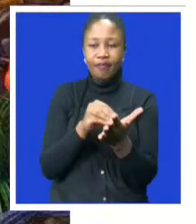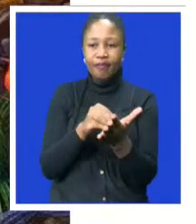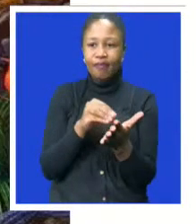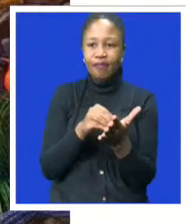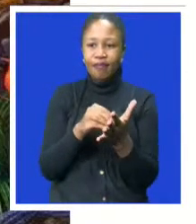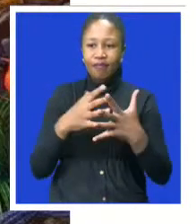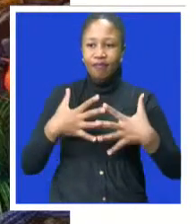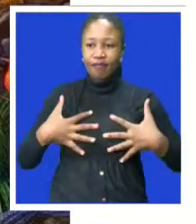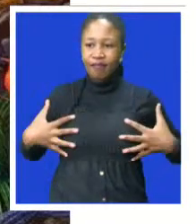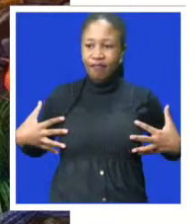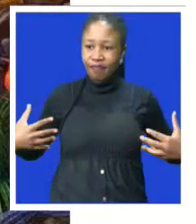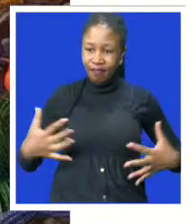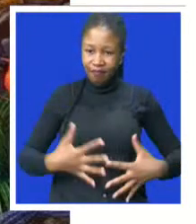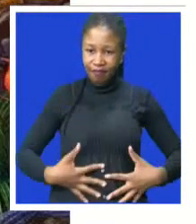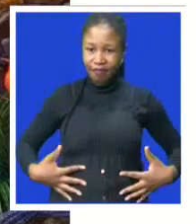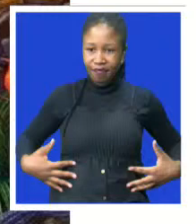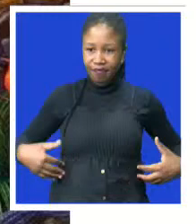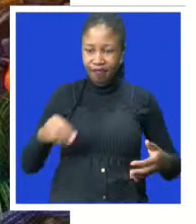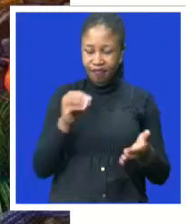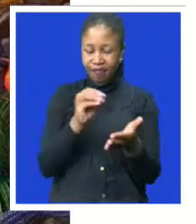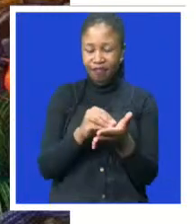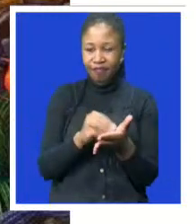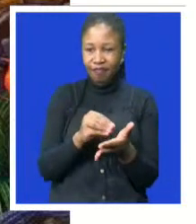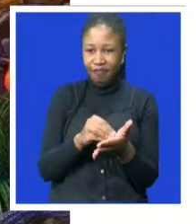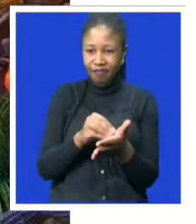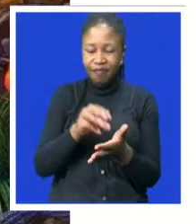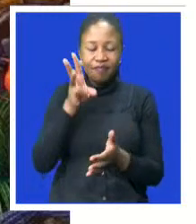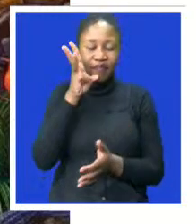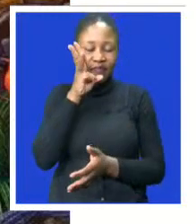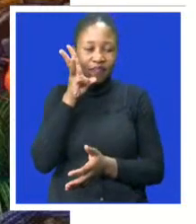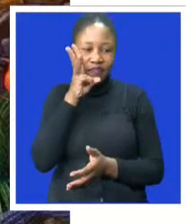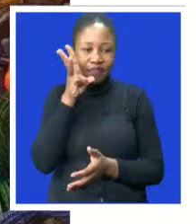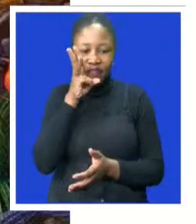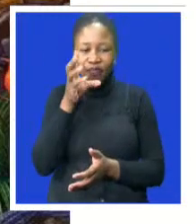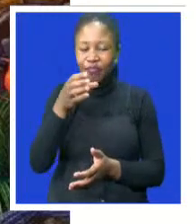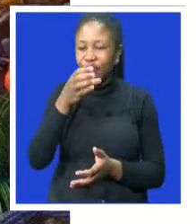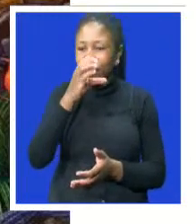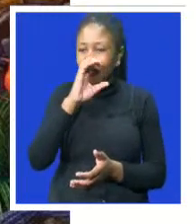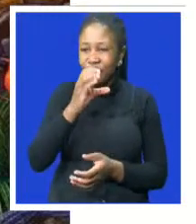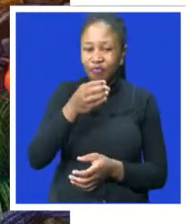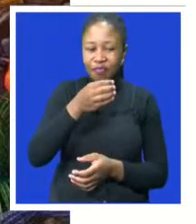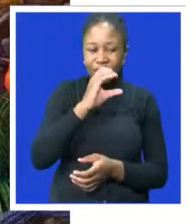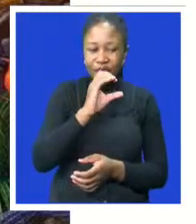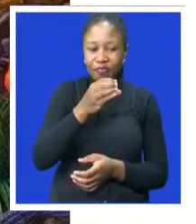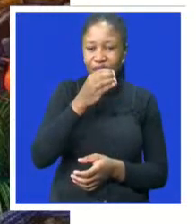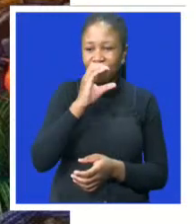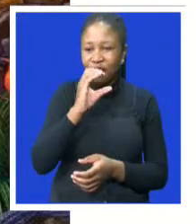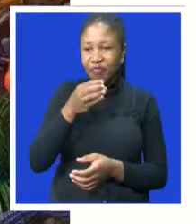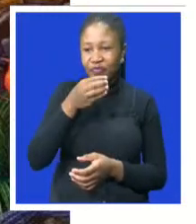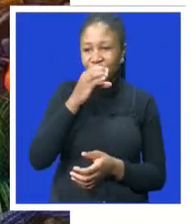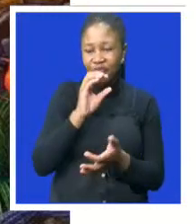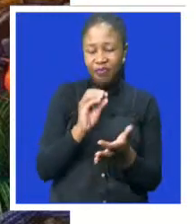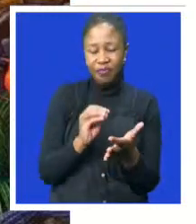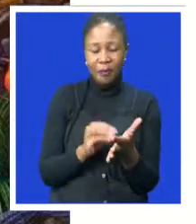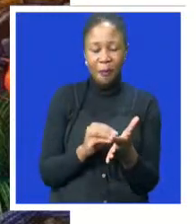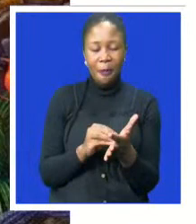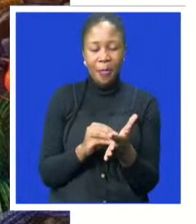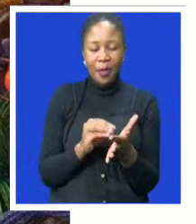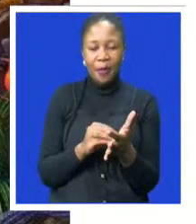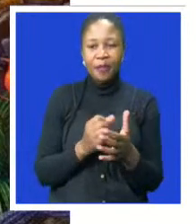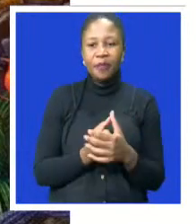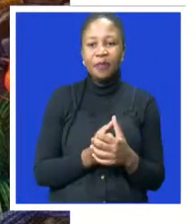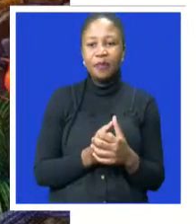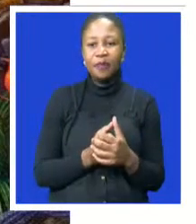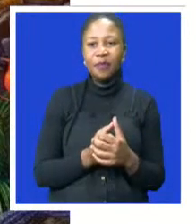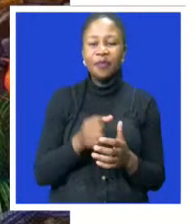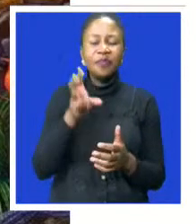They are drinking. So all those animals are just enjoying the water. This water was provided